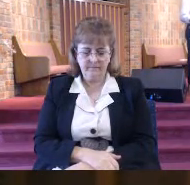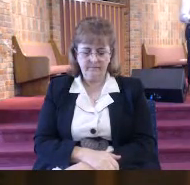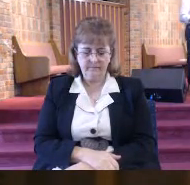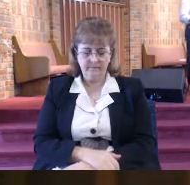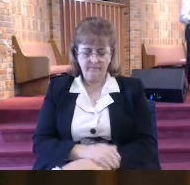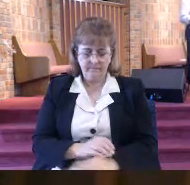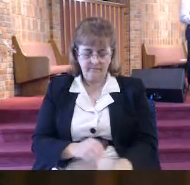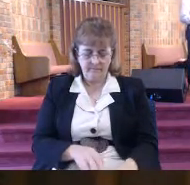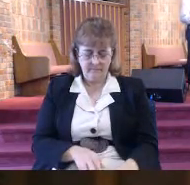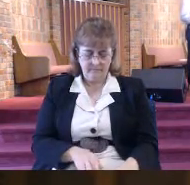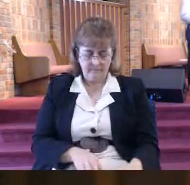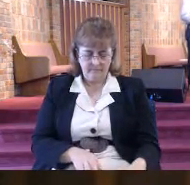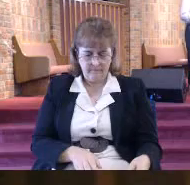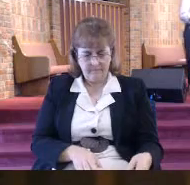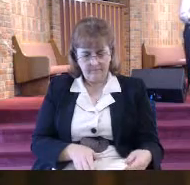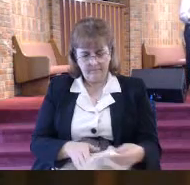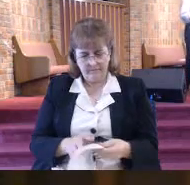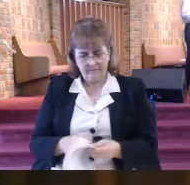Close with number 311.